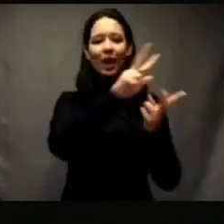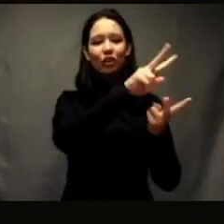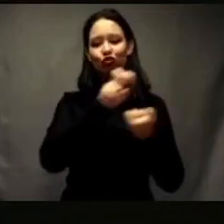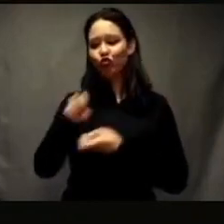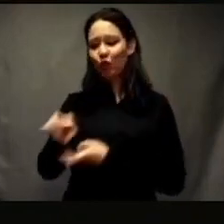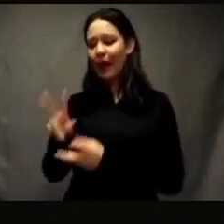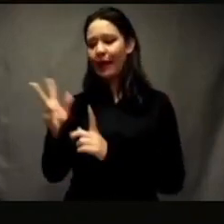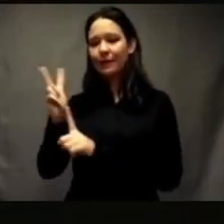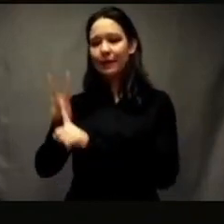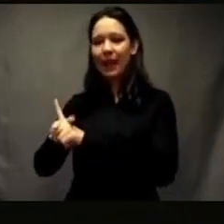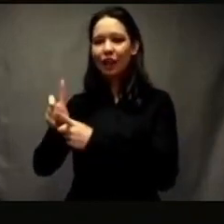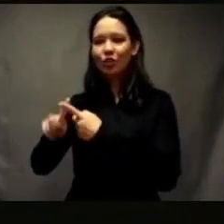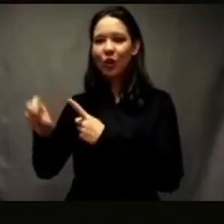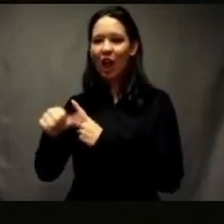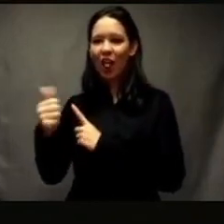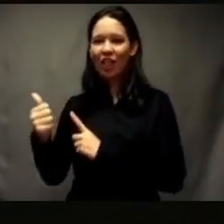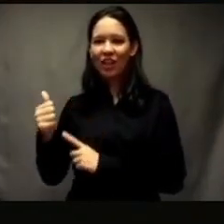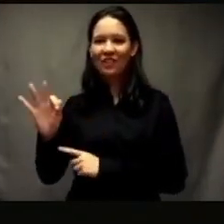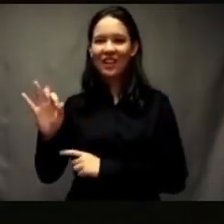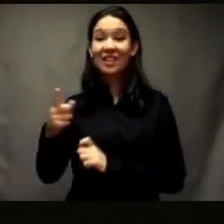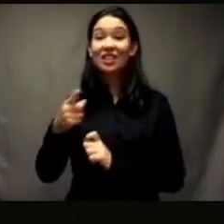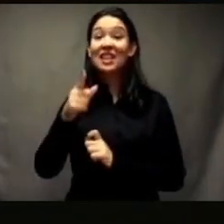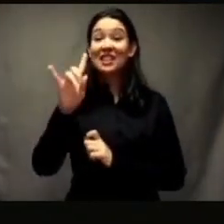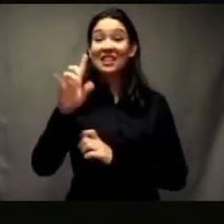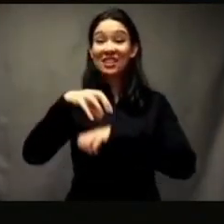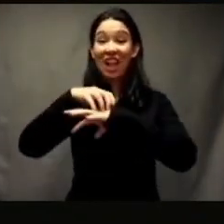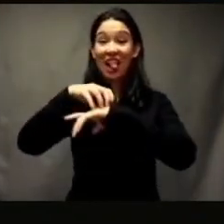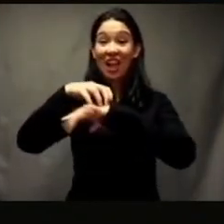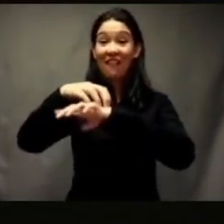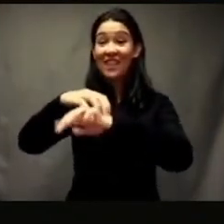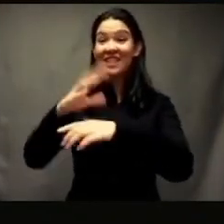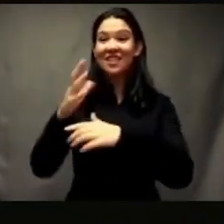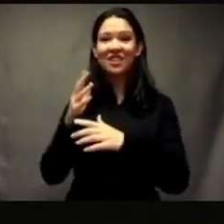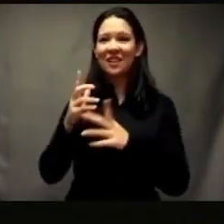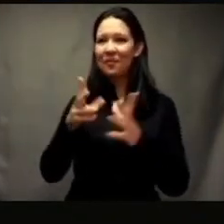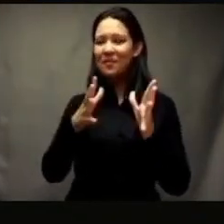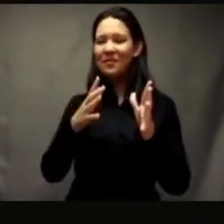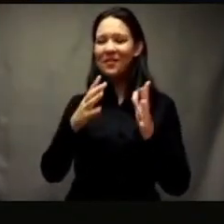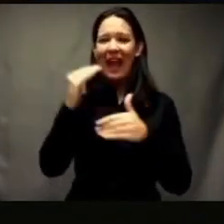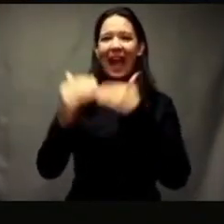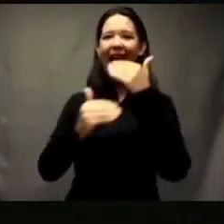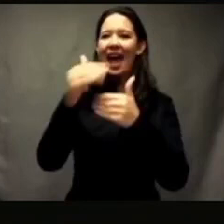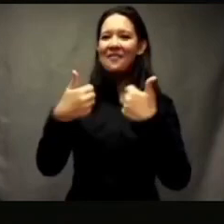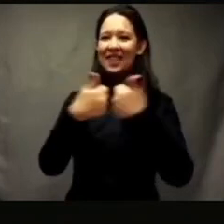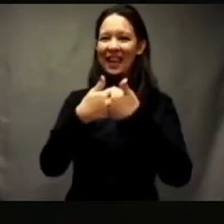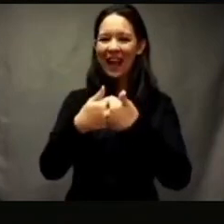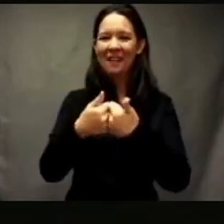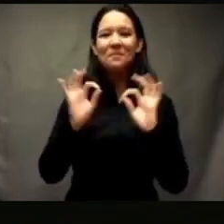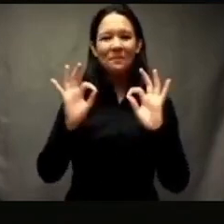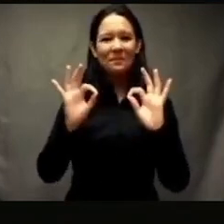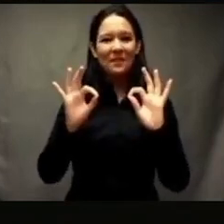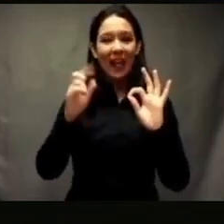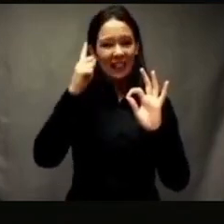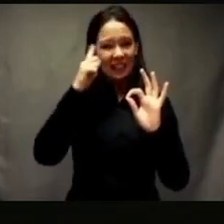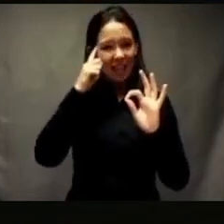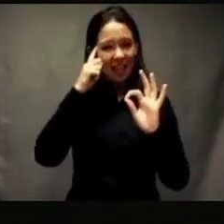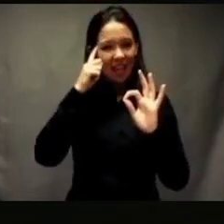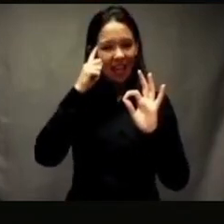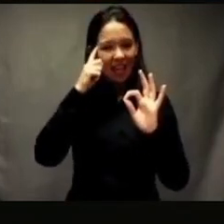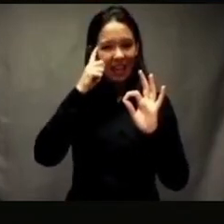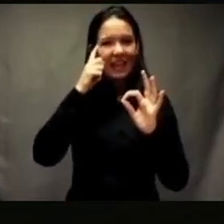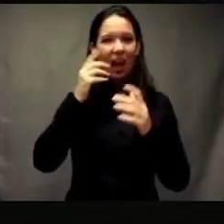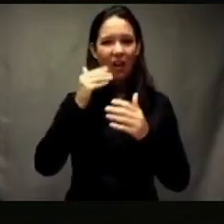of the game. Go back there. It's cheating. Okay, so great. I think I've programmed